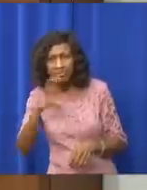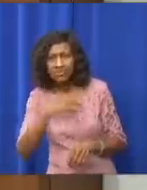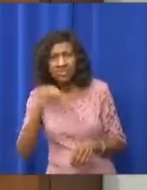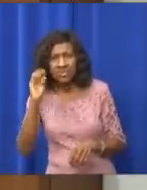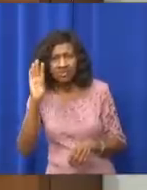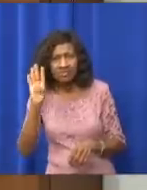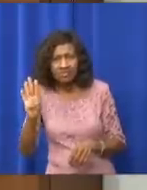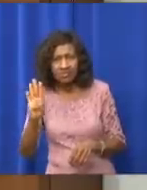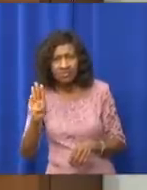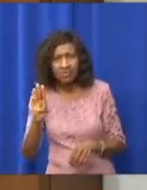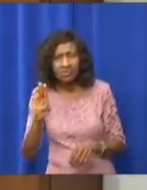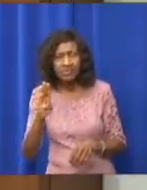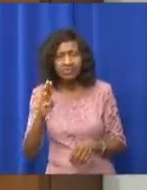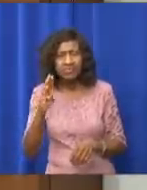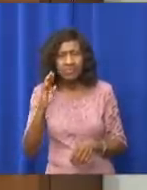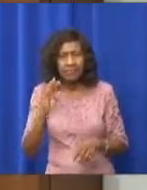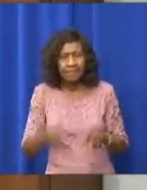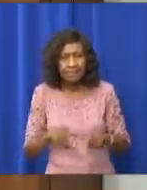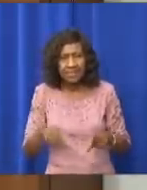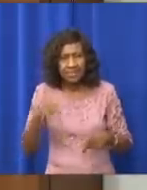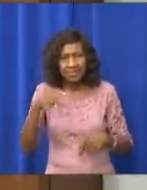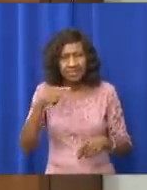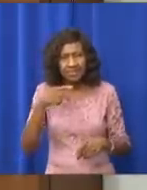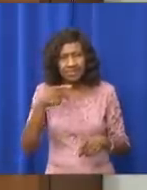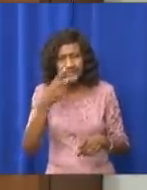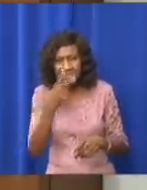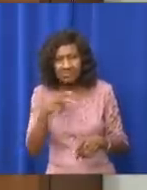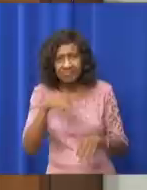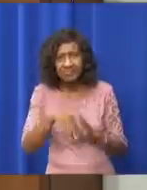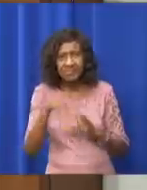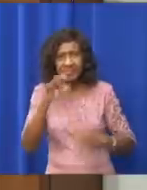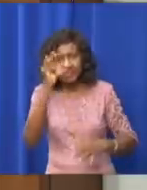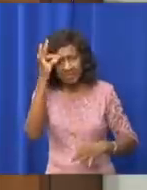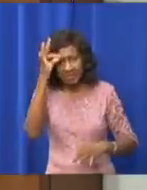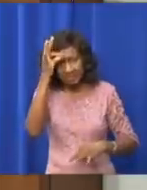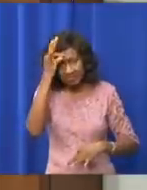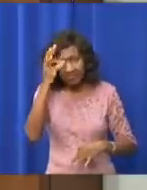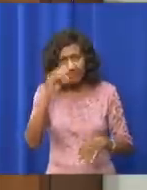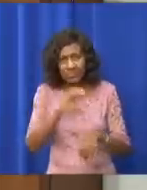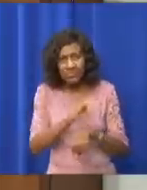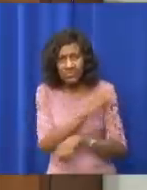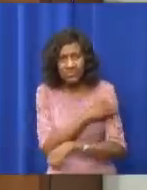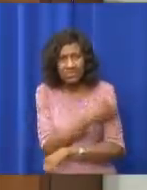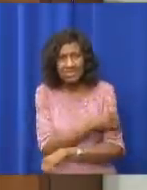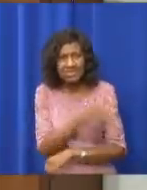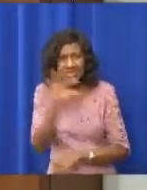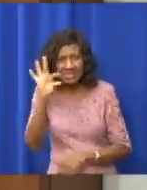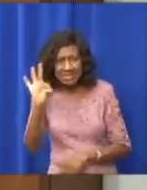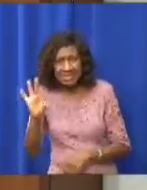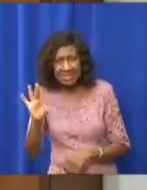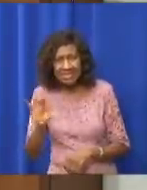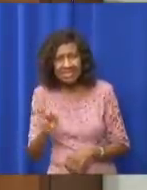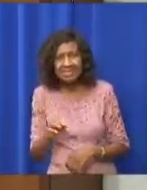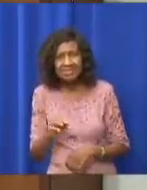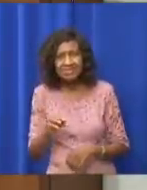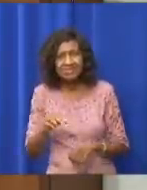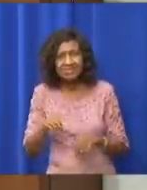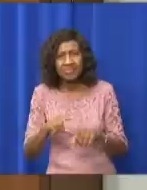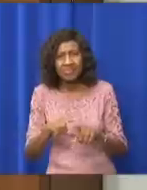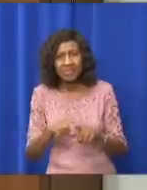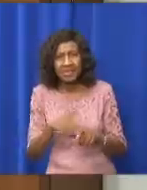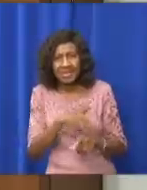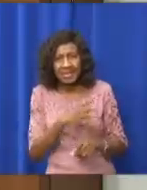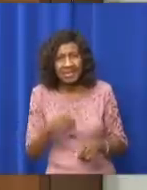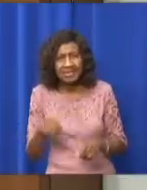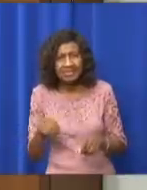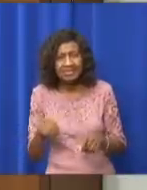previous day is 9, and there have been 27 calls to the flu hotline. That may seem like a jump, but in fact 17 of those